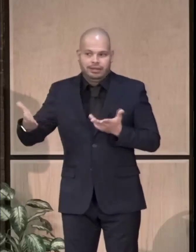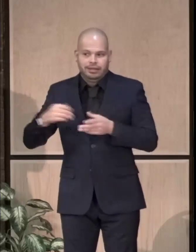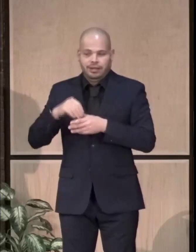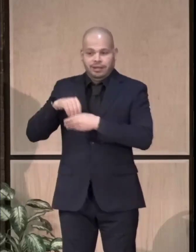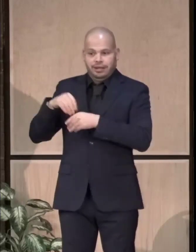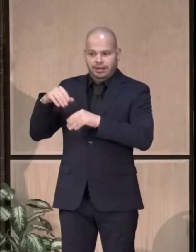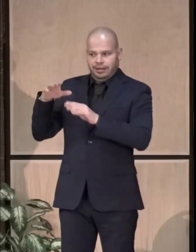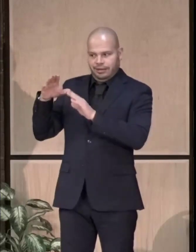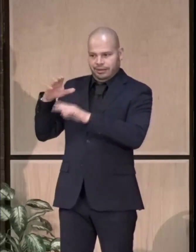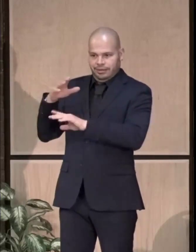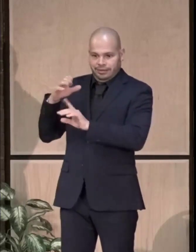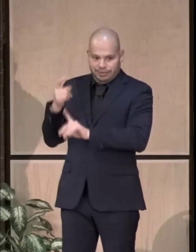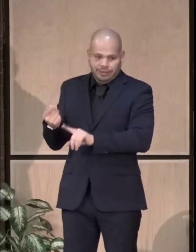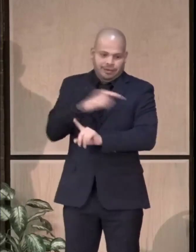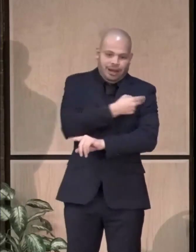Correct? That's what it says.